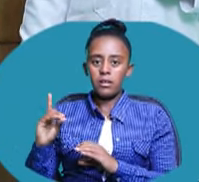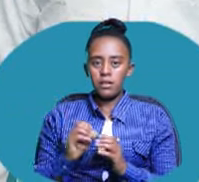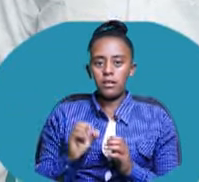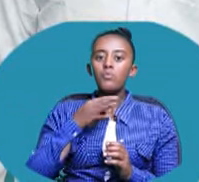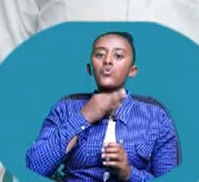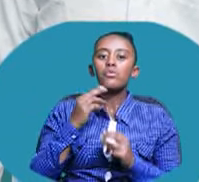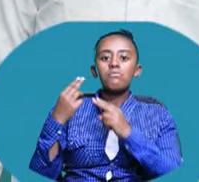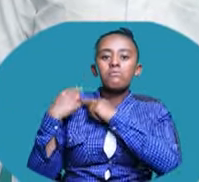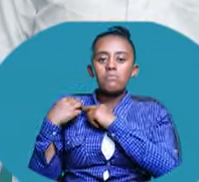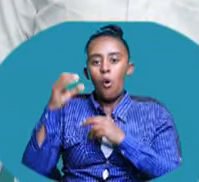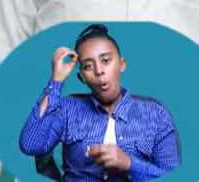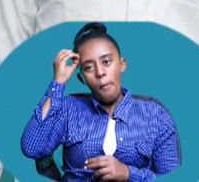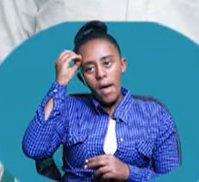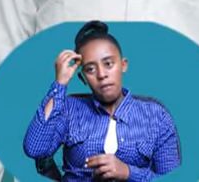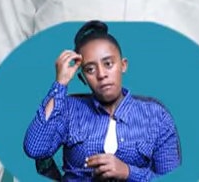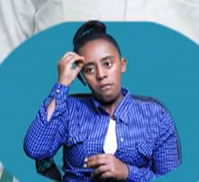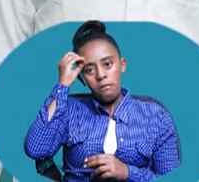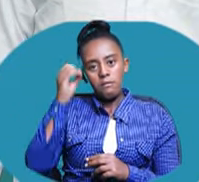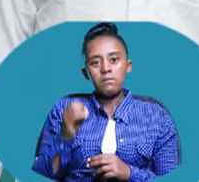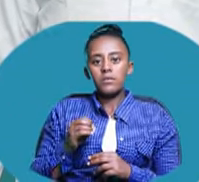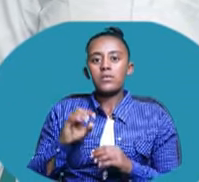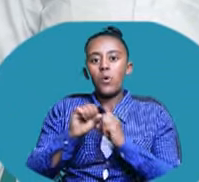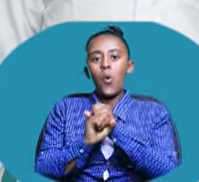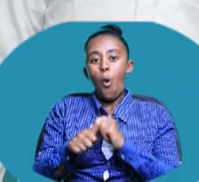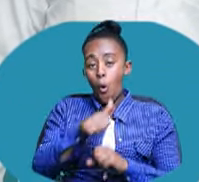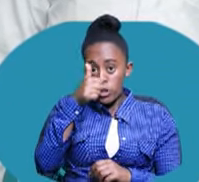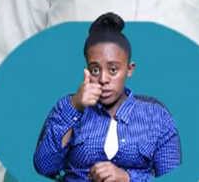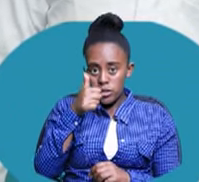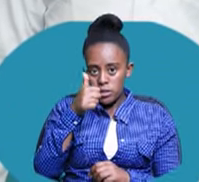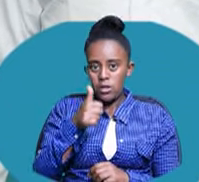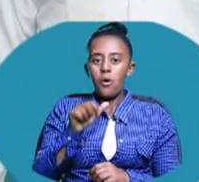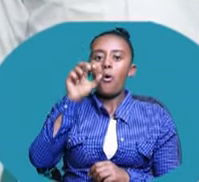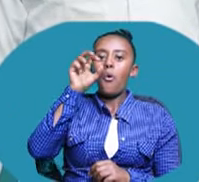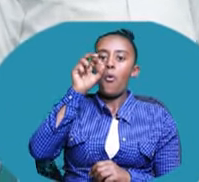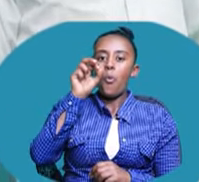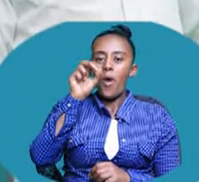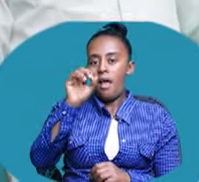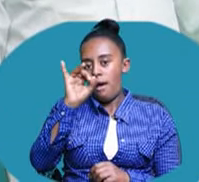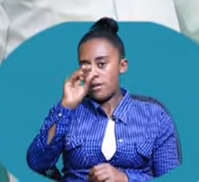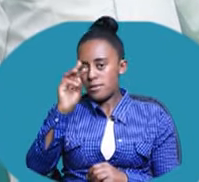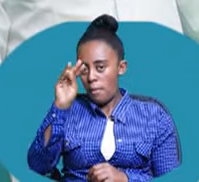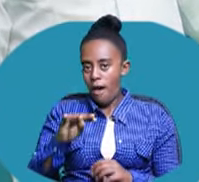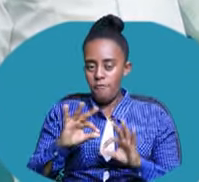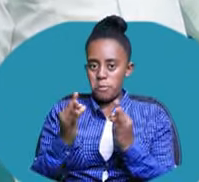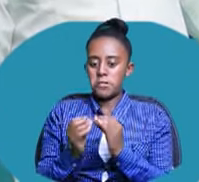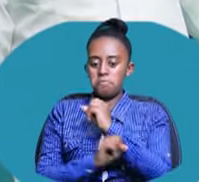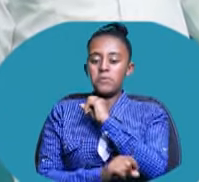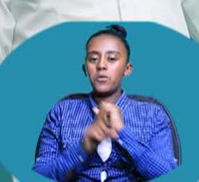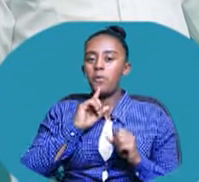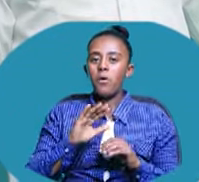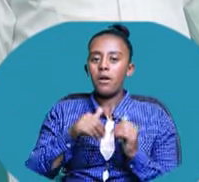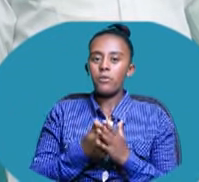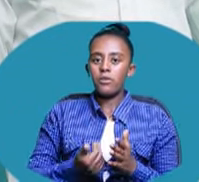Avadh was Umar Walasma. His origin from Walasma family. Around